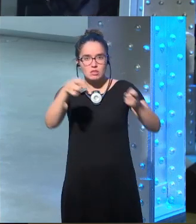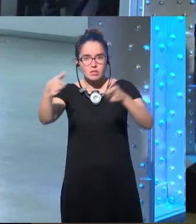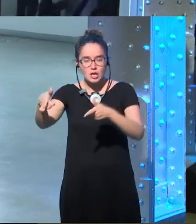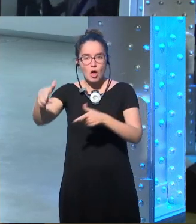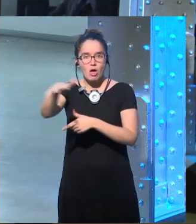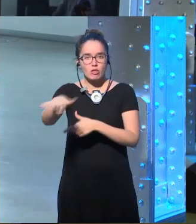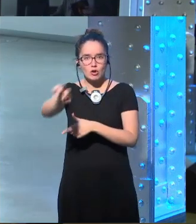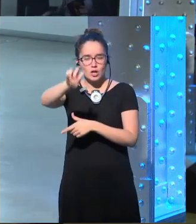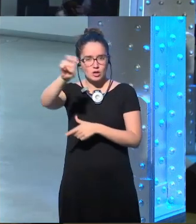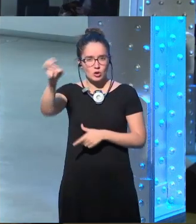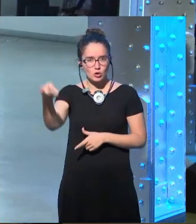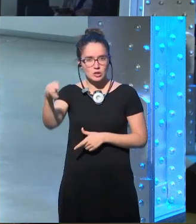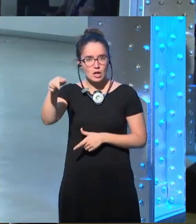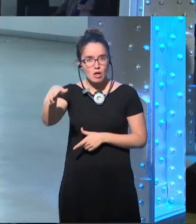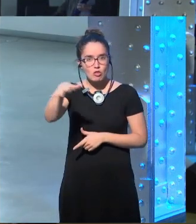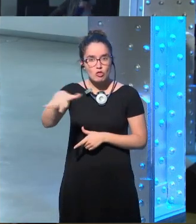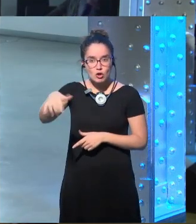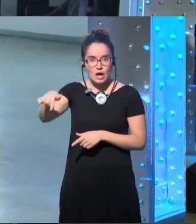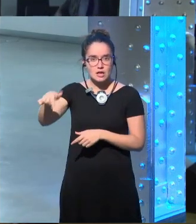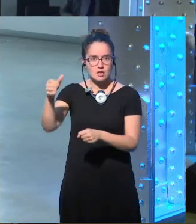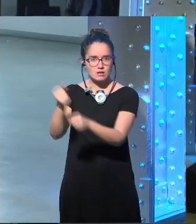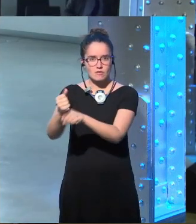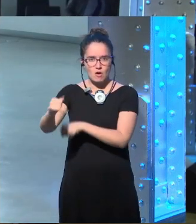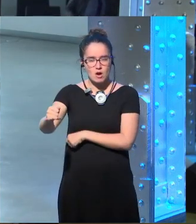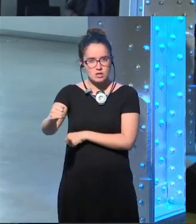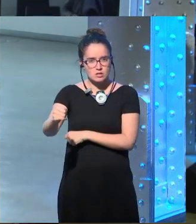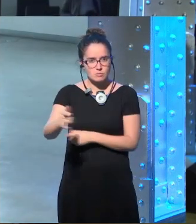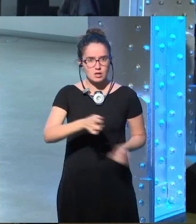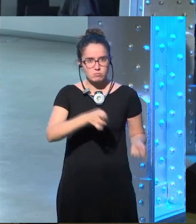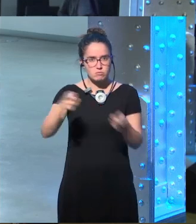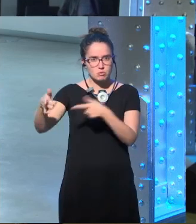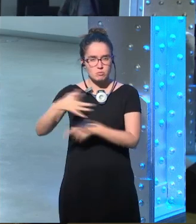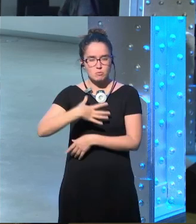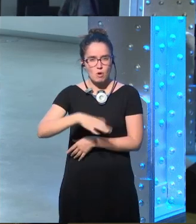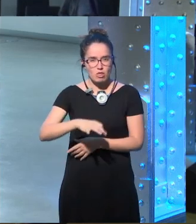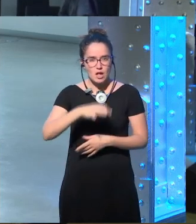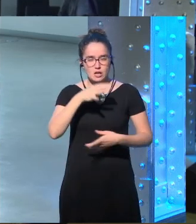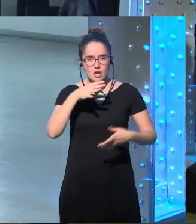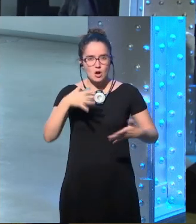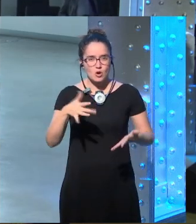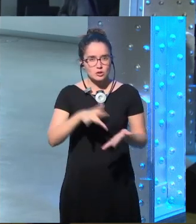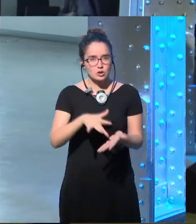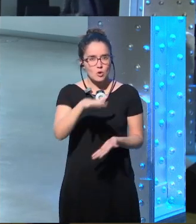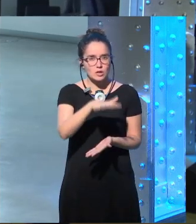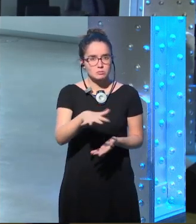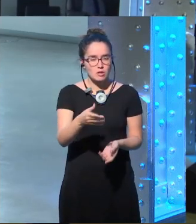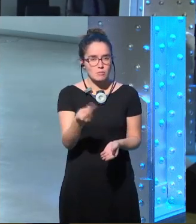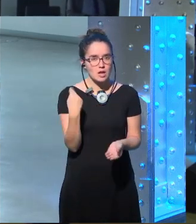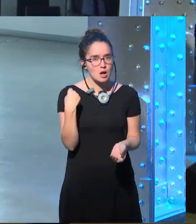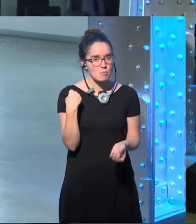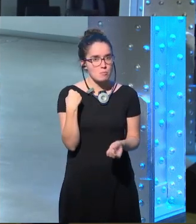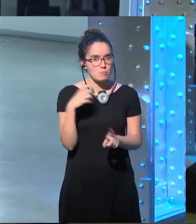those thoughts, I would like to leave it open for questions and hope there's a minute or two for them. Thank